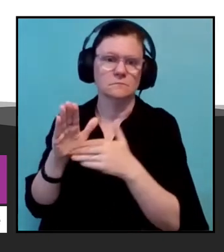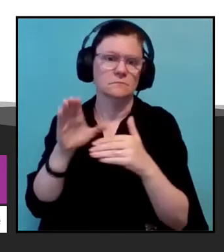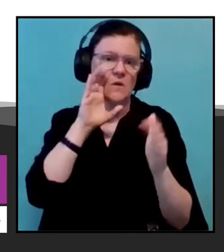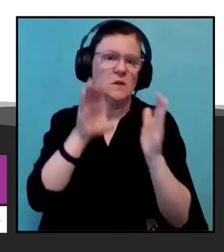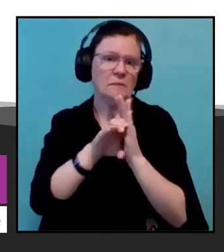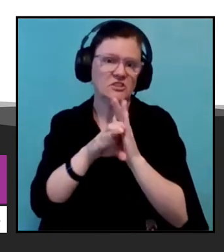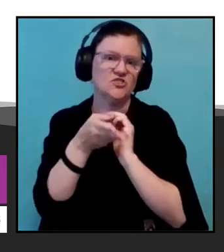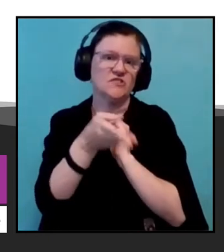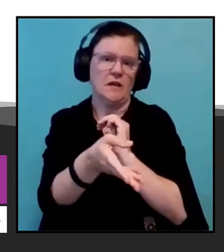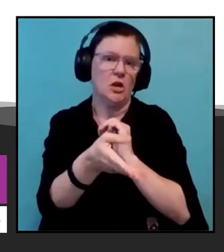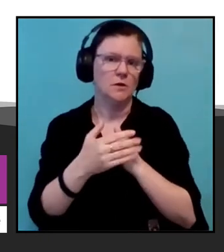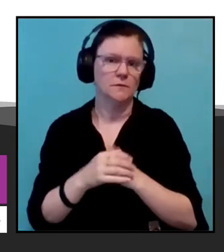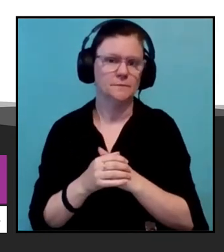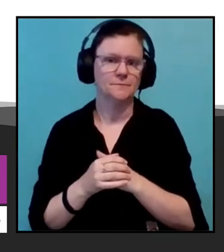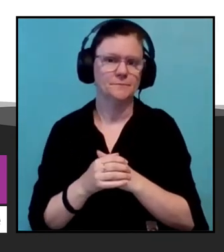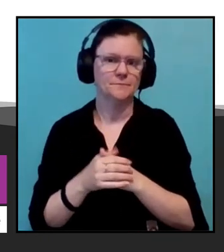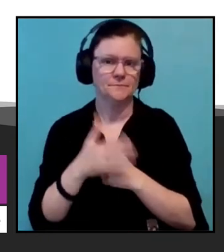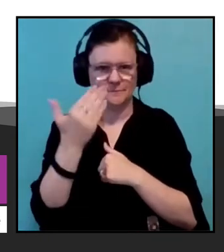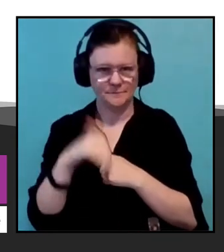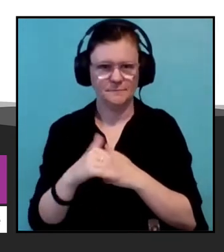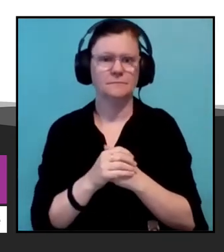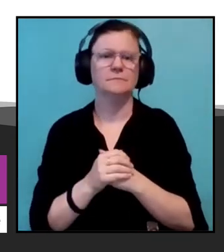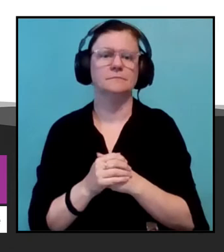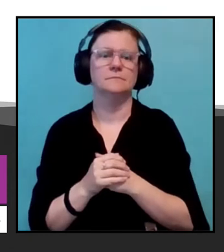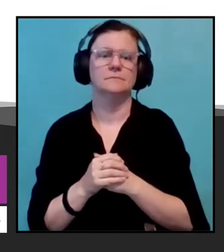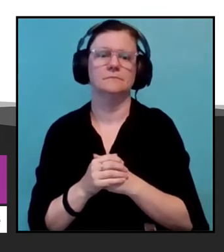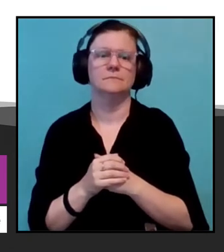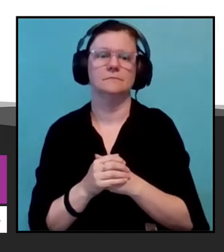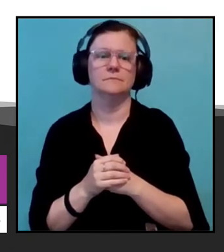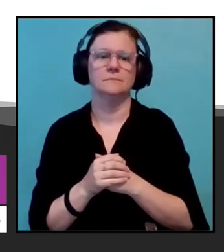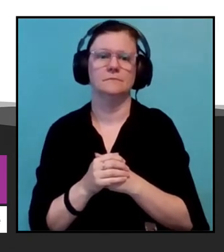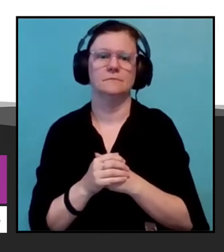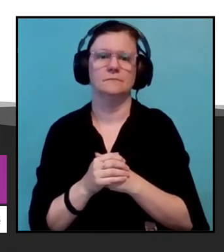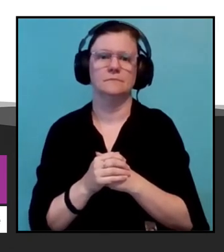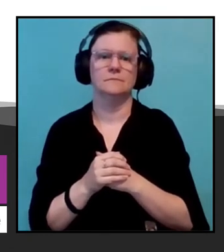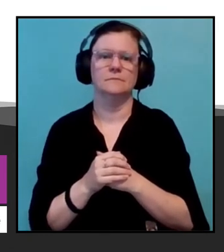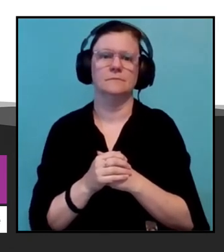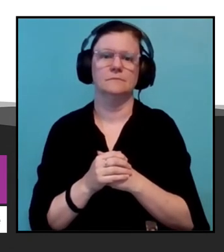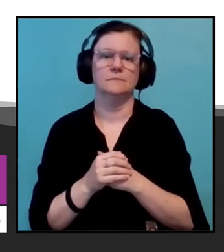over. And so, yes, next slide, please.